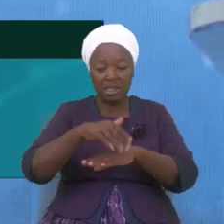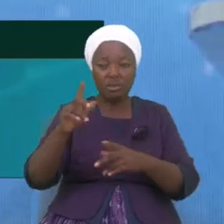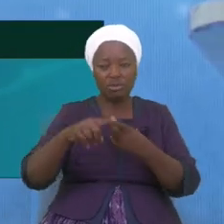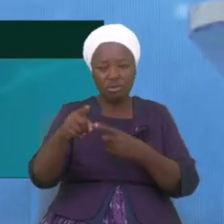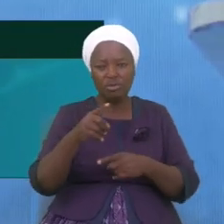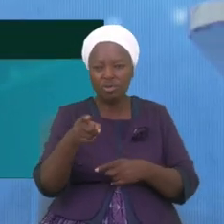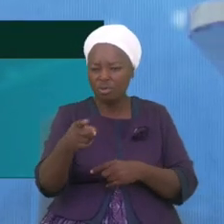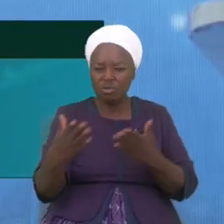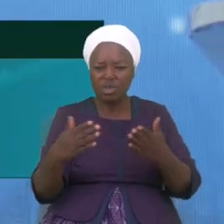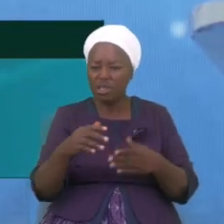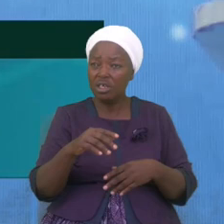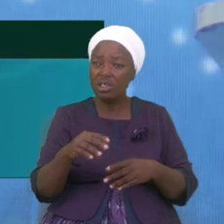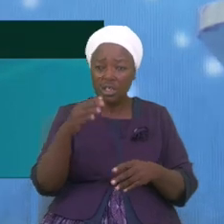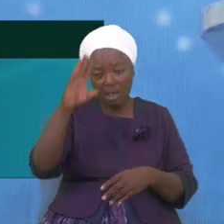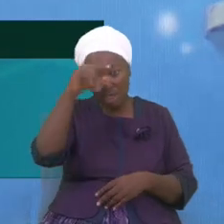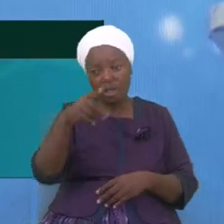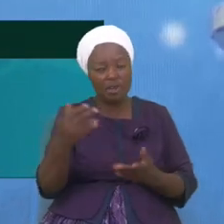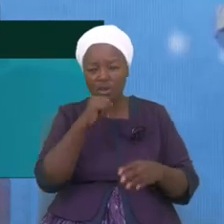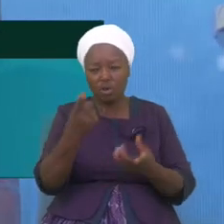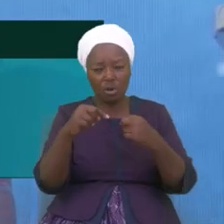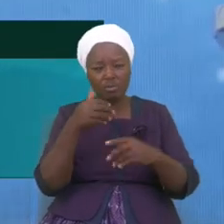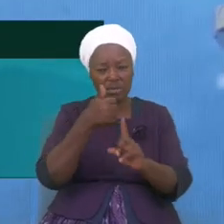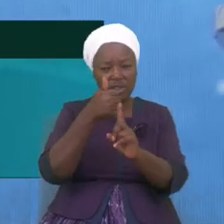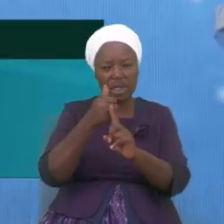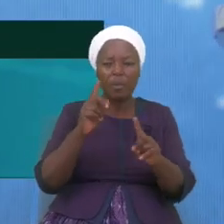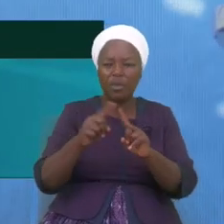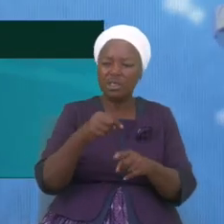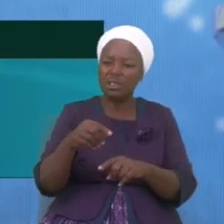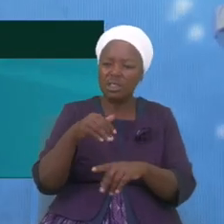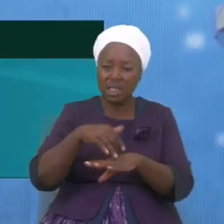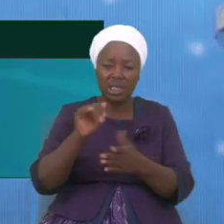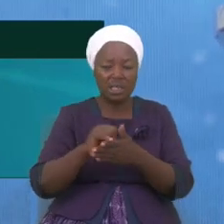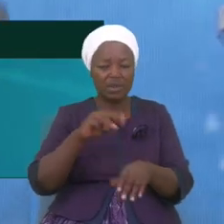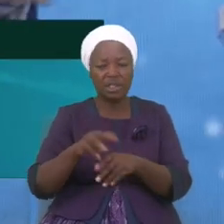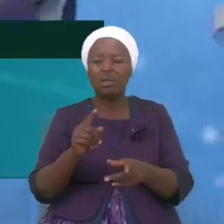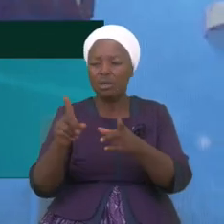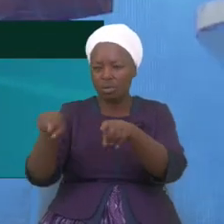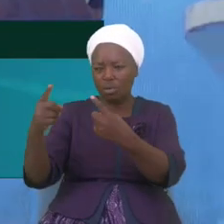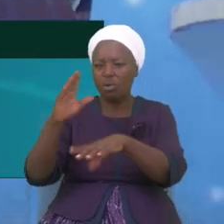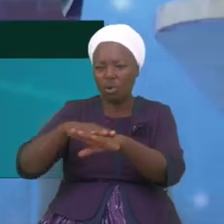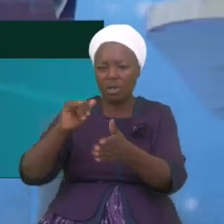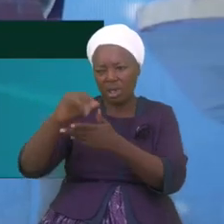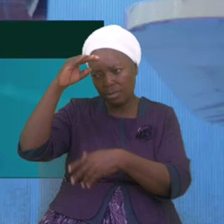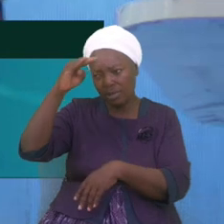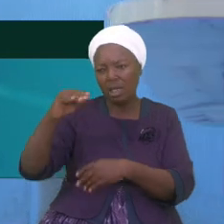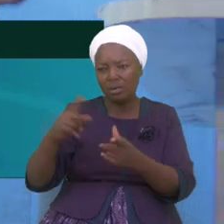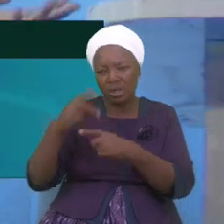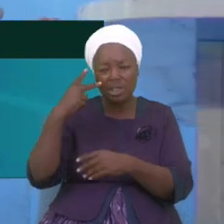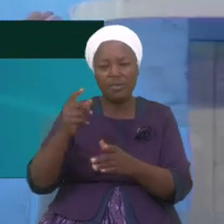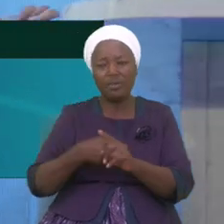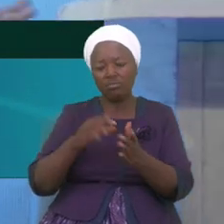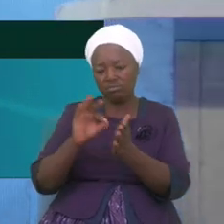not come himself, but he sends a message. He says, go call that man. We see from the records, he's